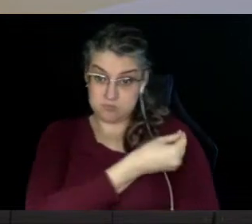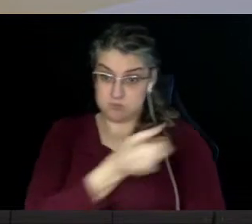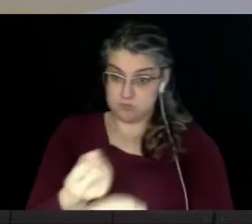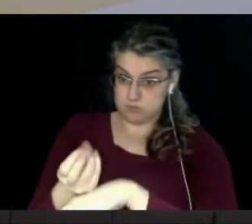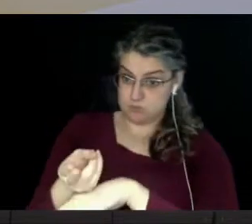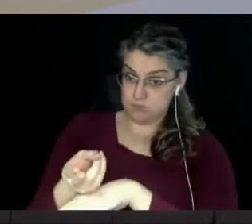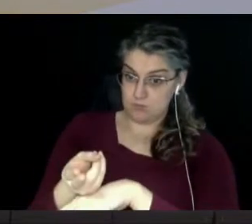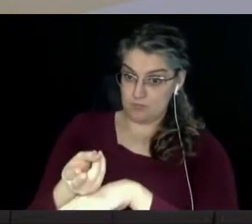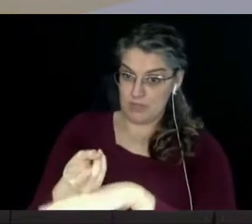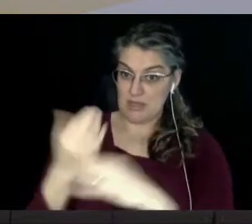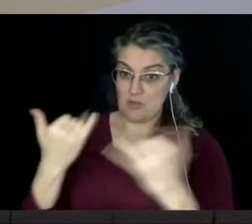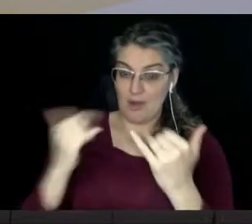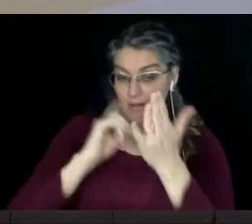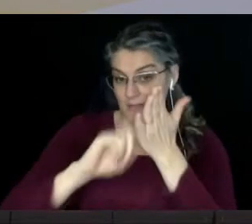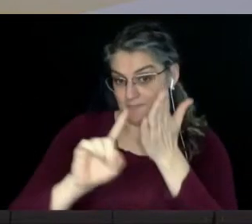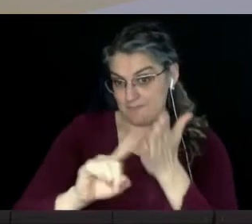strain.